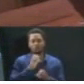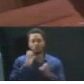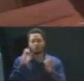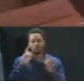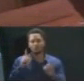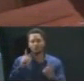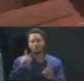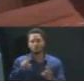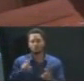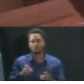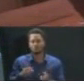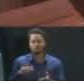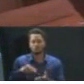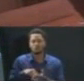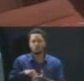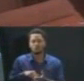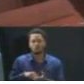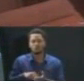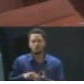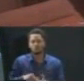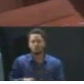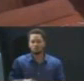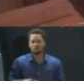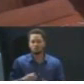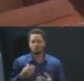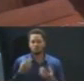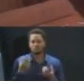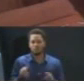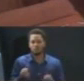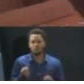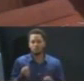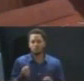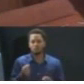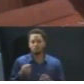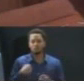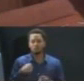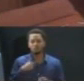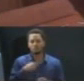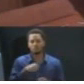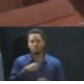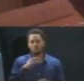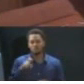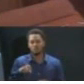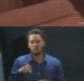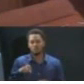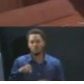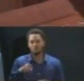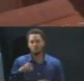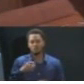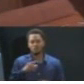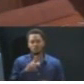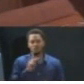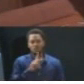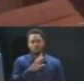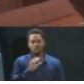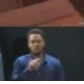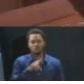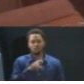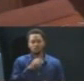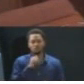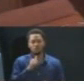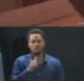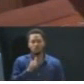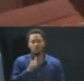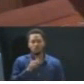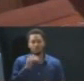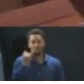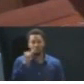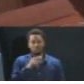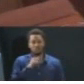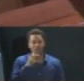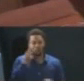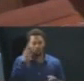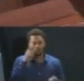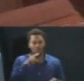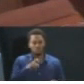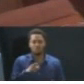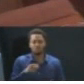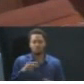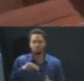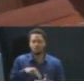would like to see a resolution to the state saying that Knox County does not agree with the stressful impact yearly testing is having on our students and